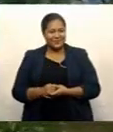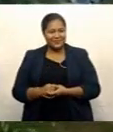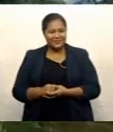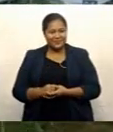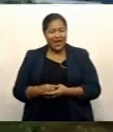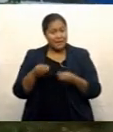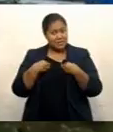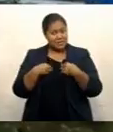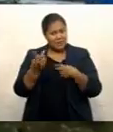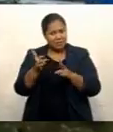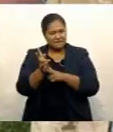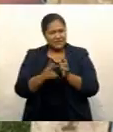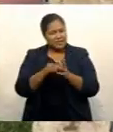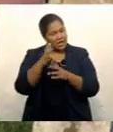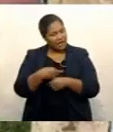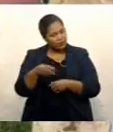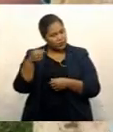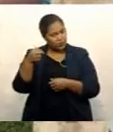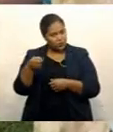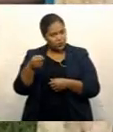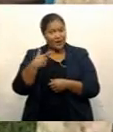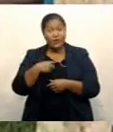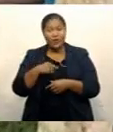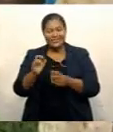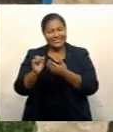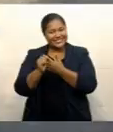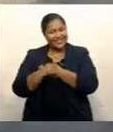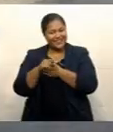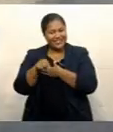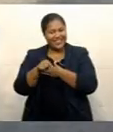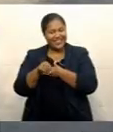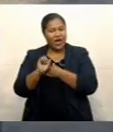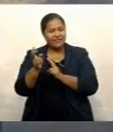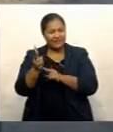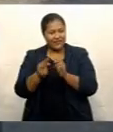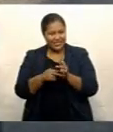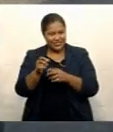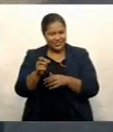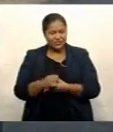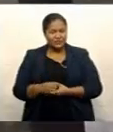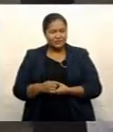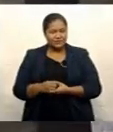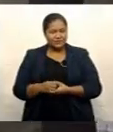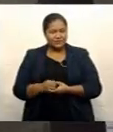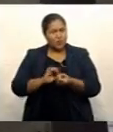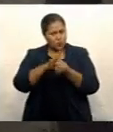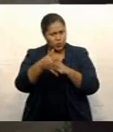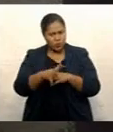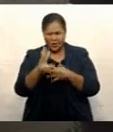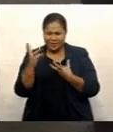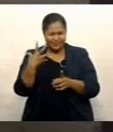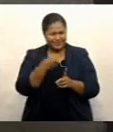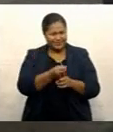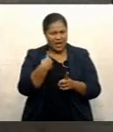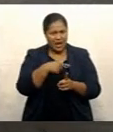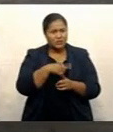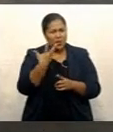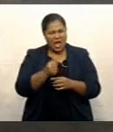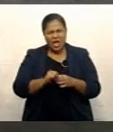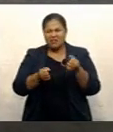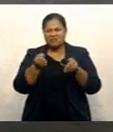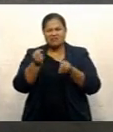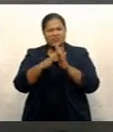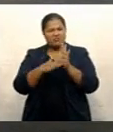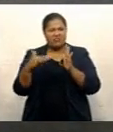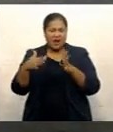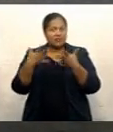the village has had to be halted for the safety of the villagers. COVID-19 has greatly affected us. We have careers, but now